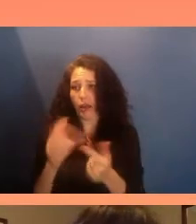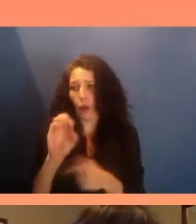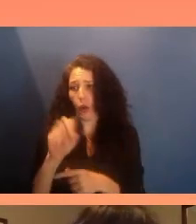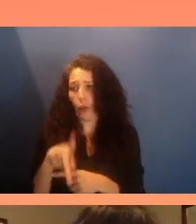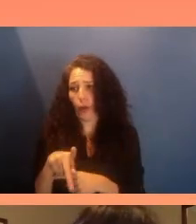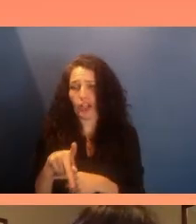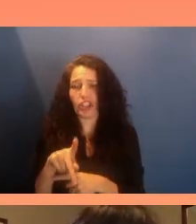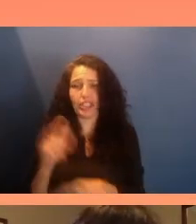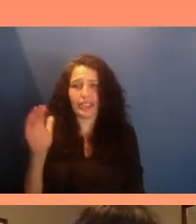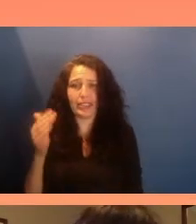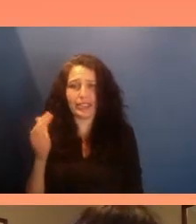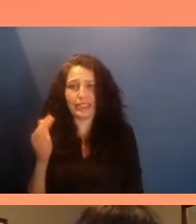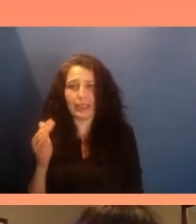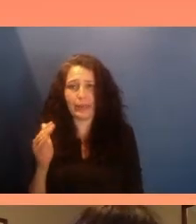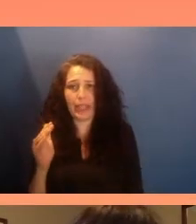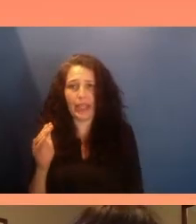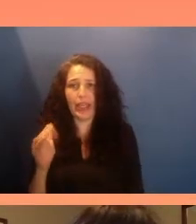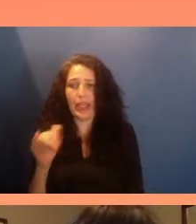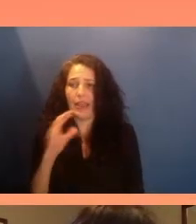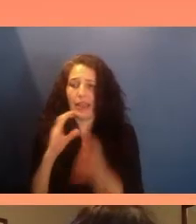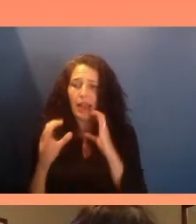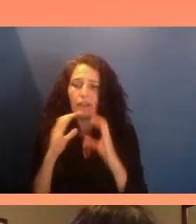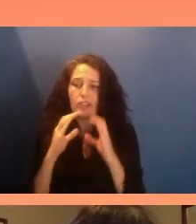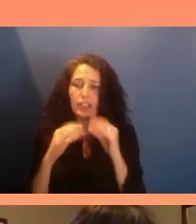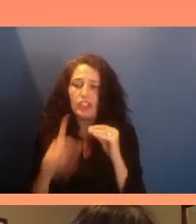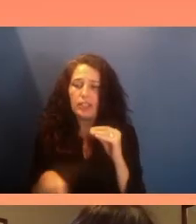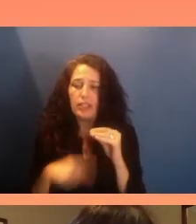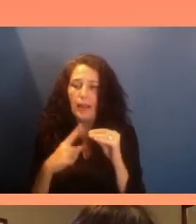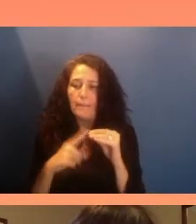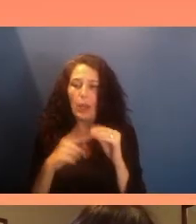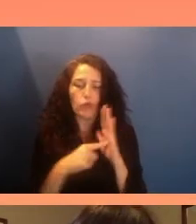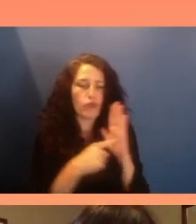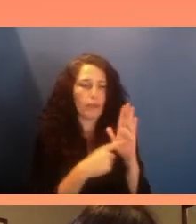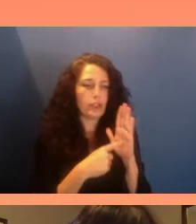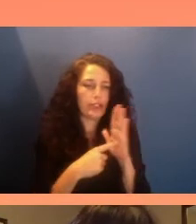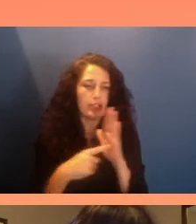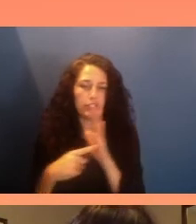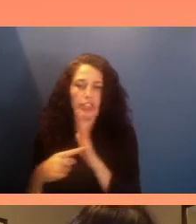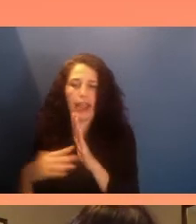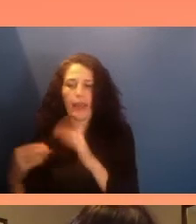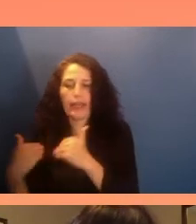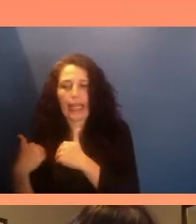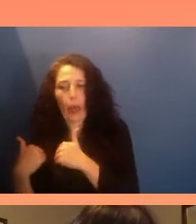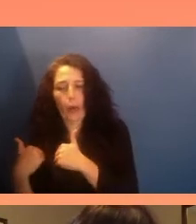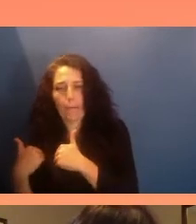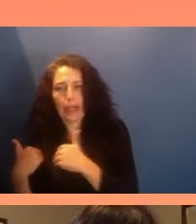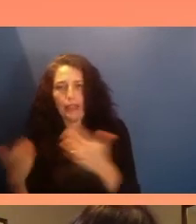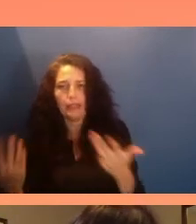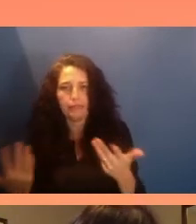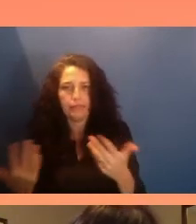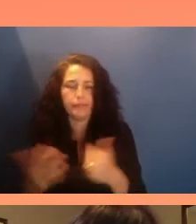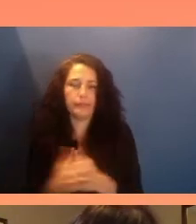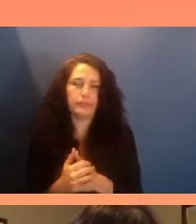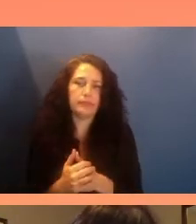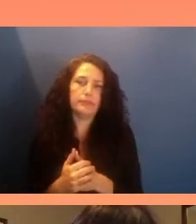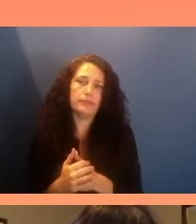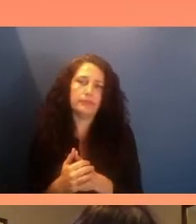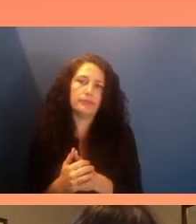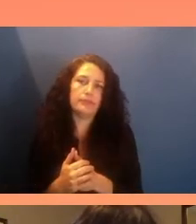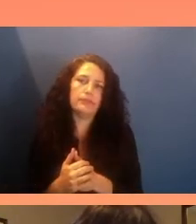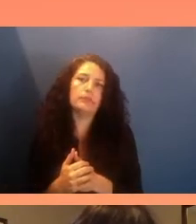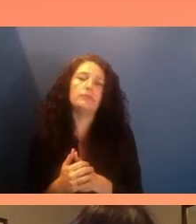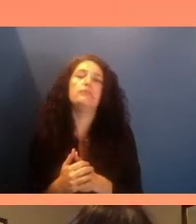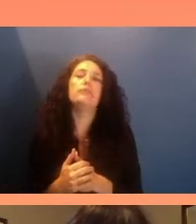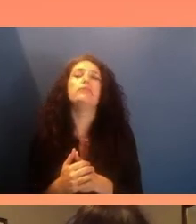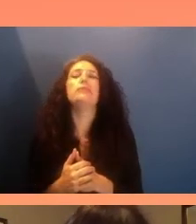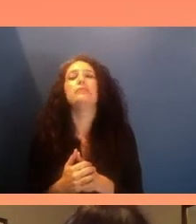These conversations about representation, accountability. So